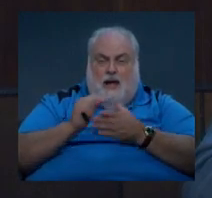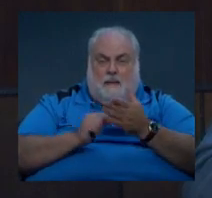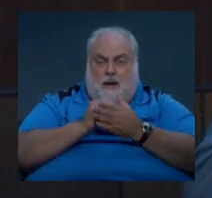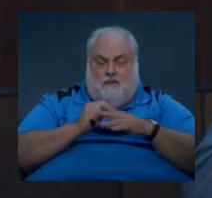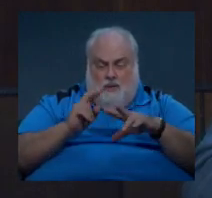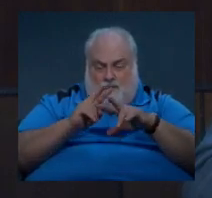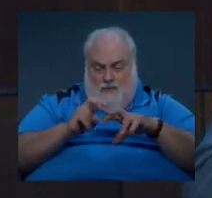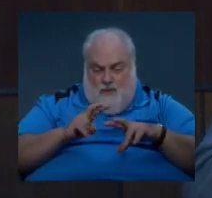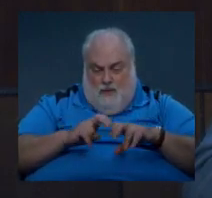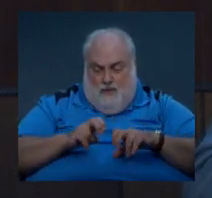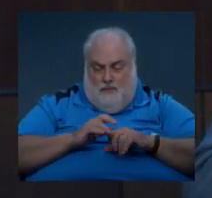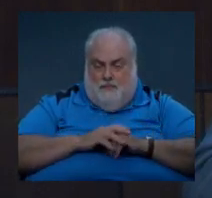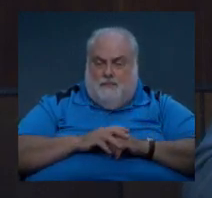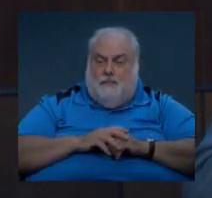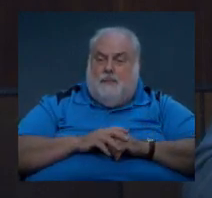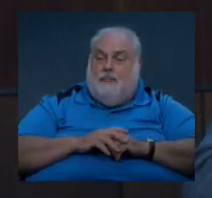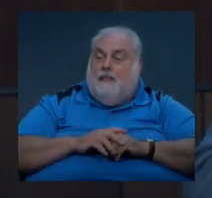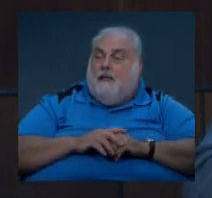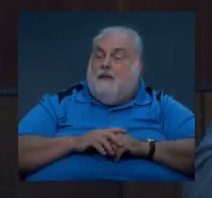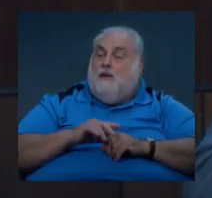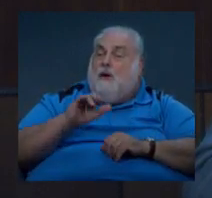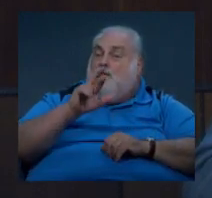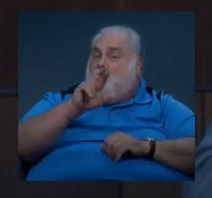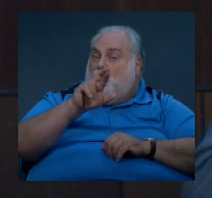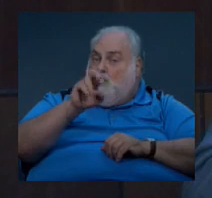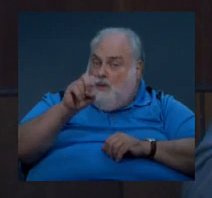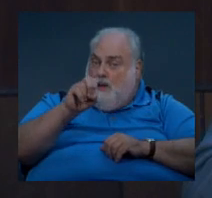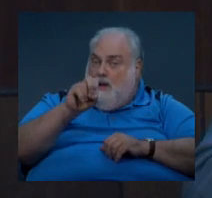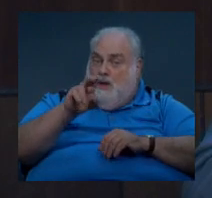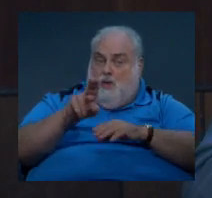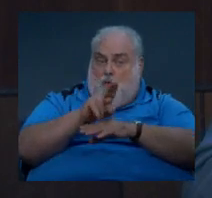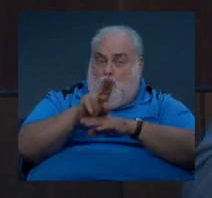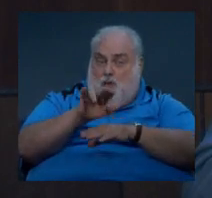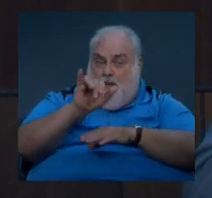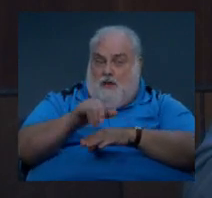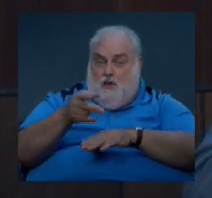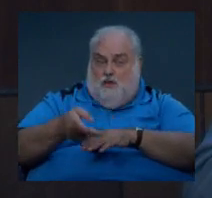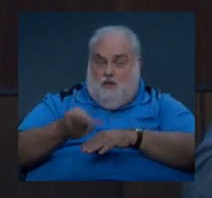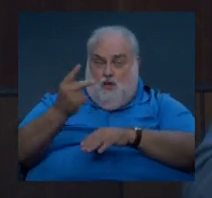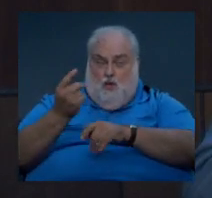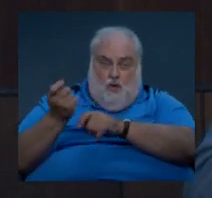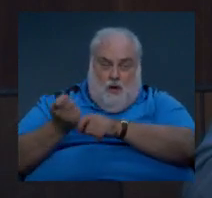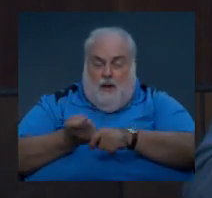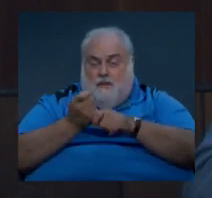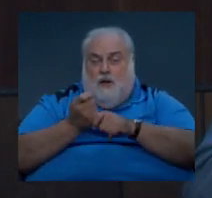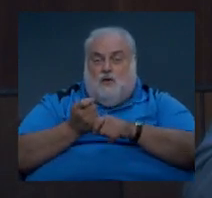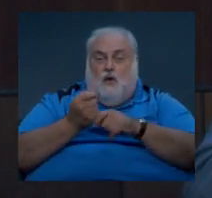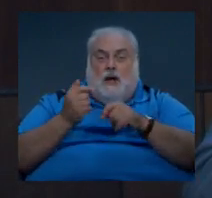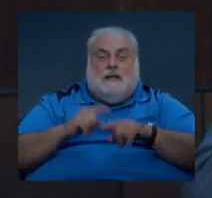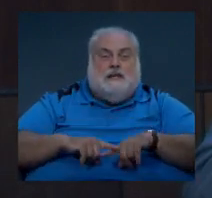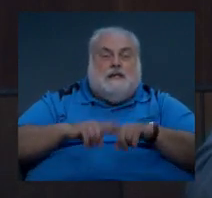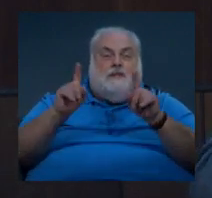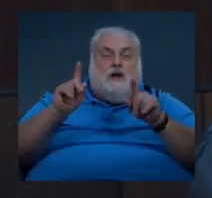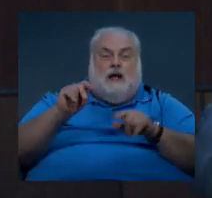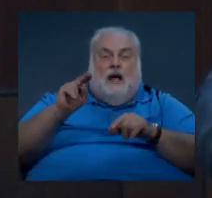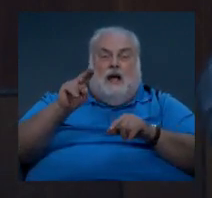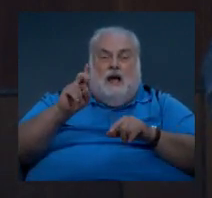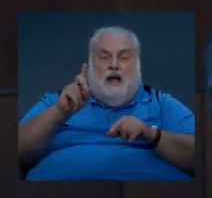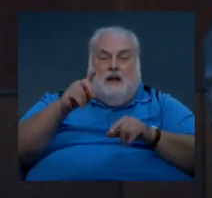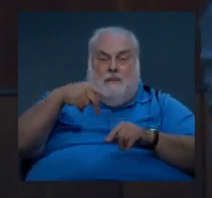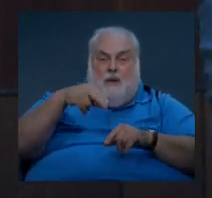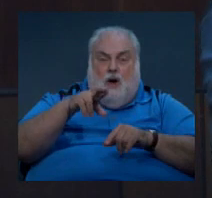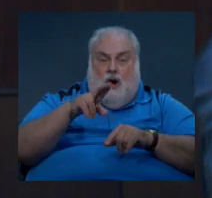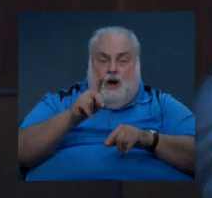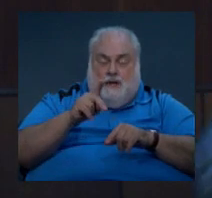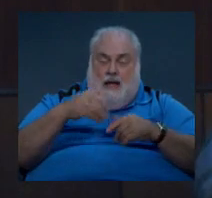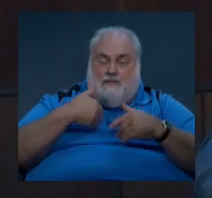did repurpose those 2 particular golf courses to different types of parks and have a great impact on the city's